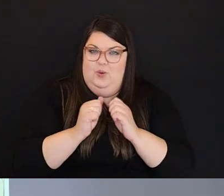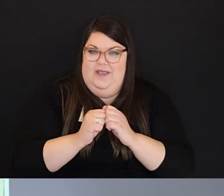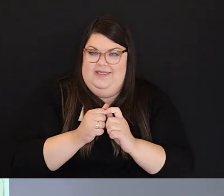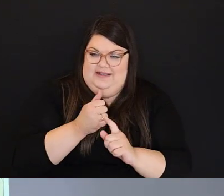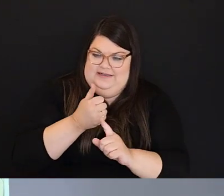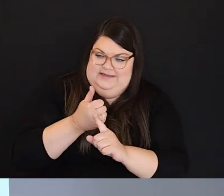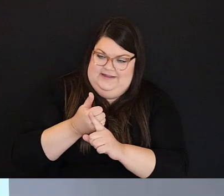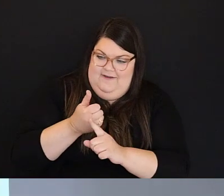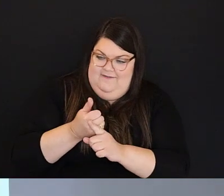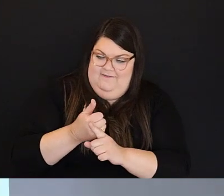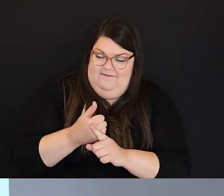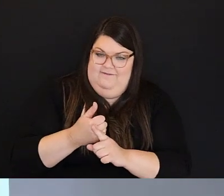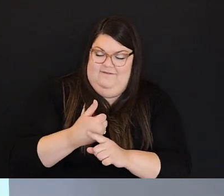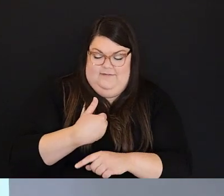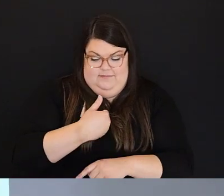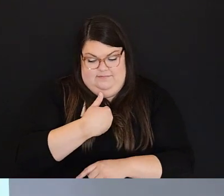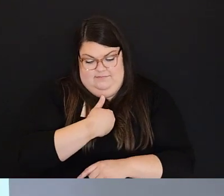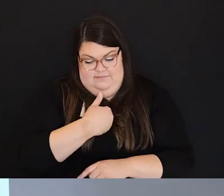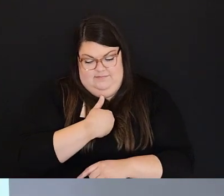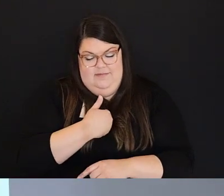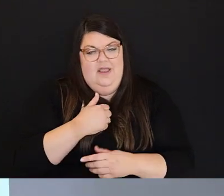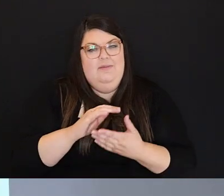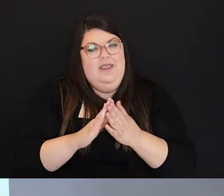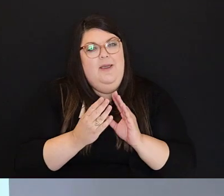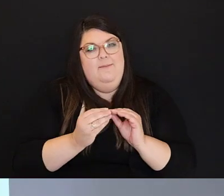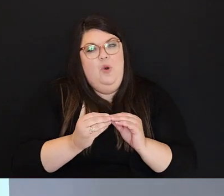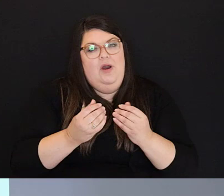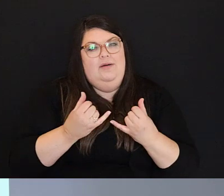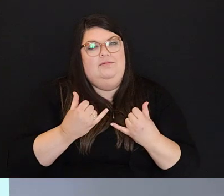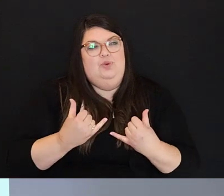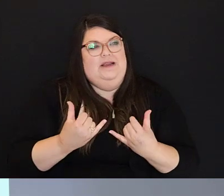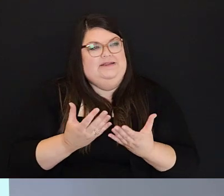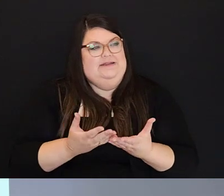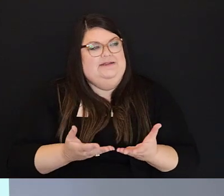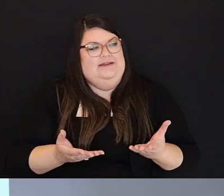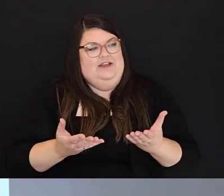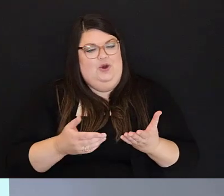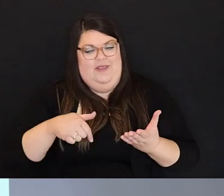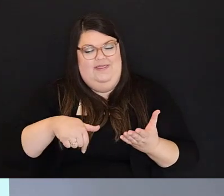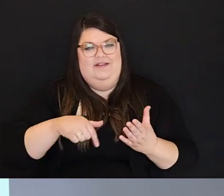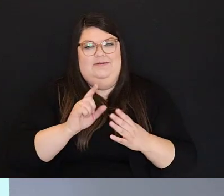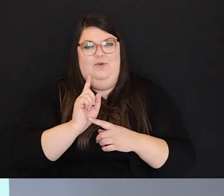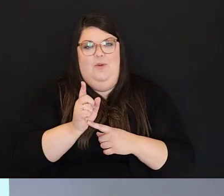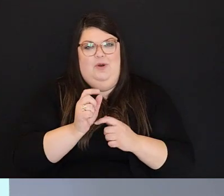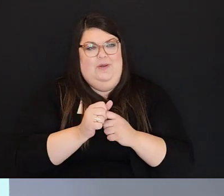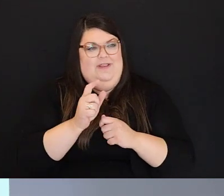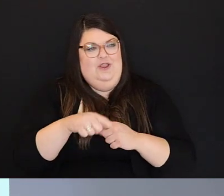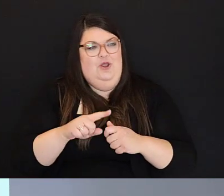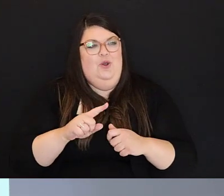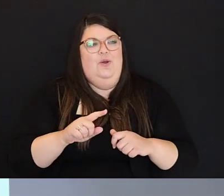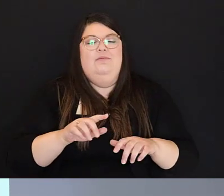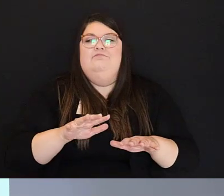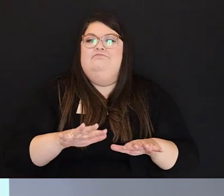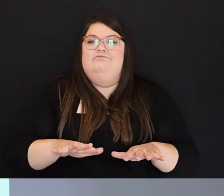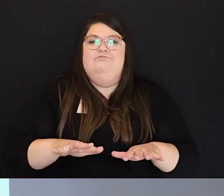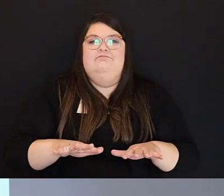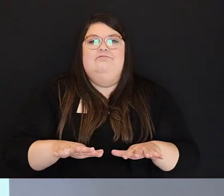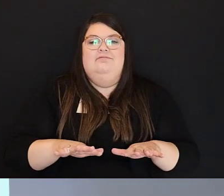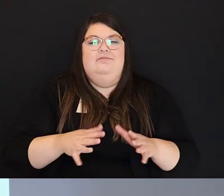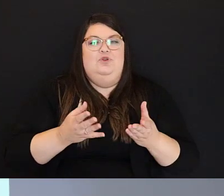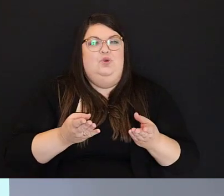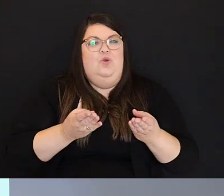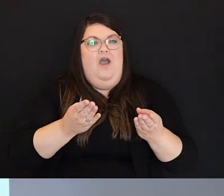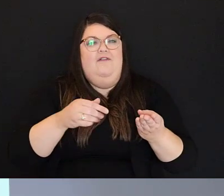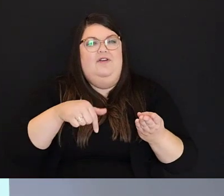with the self that's allowing me to be more present here, like in this moment with you, and to like offer